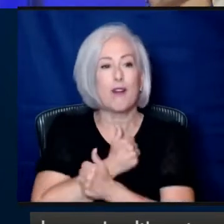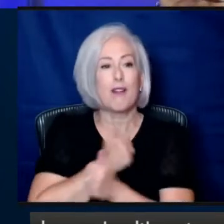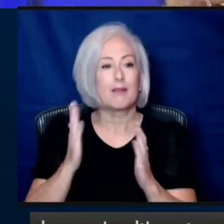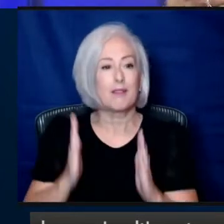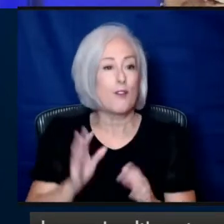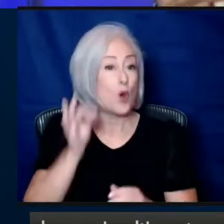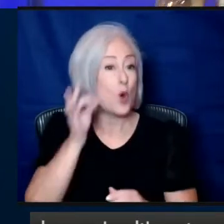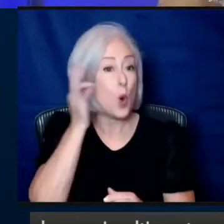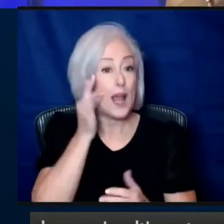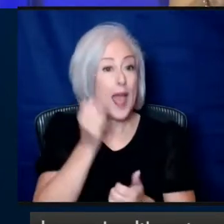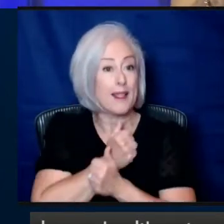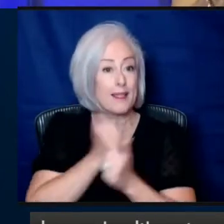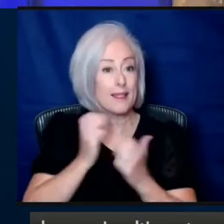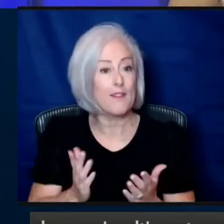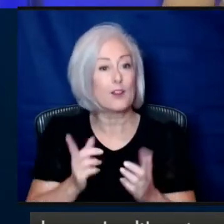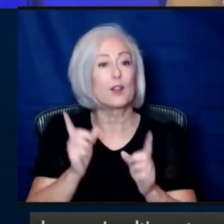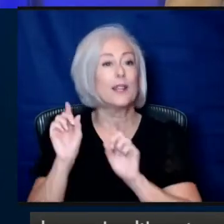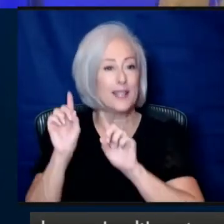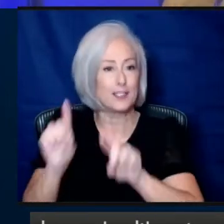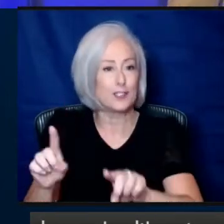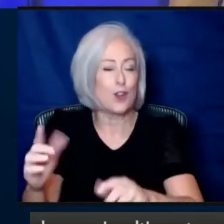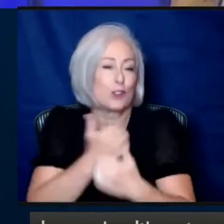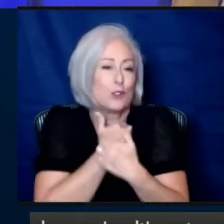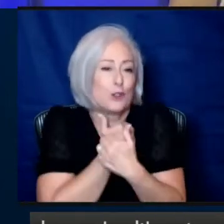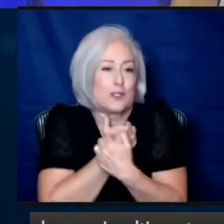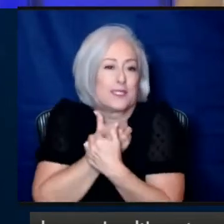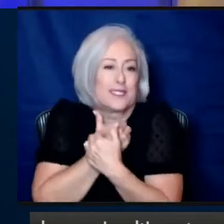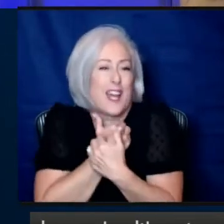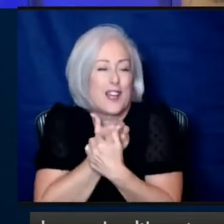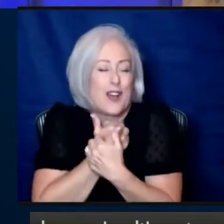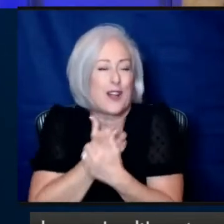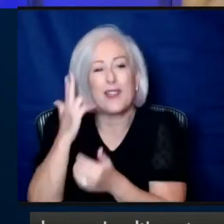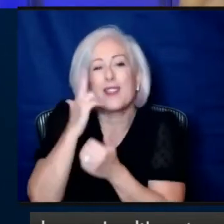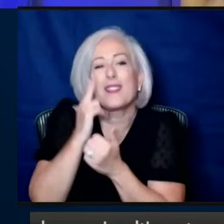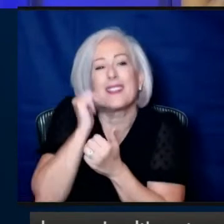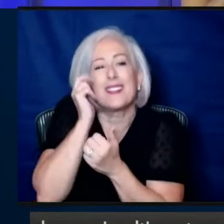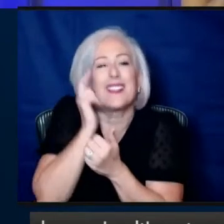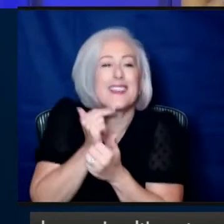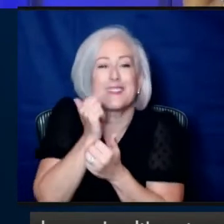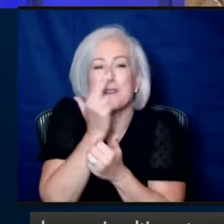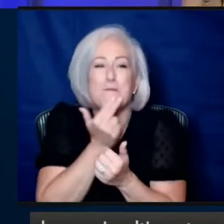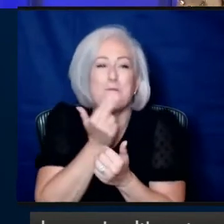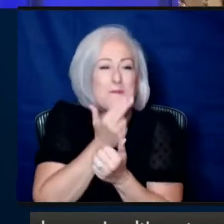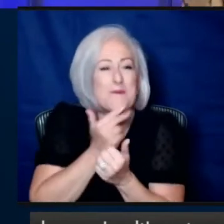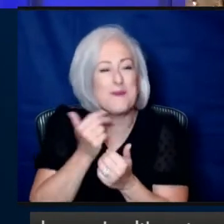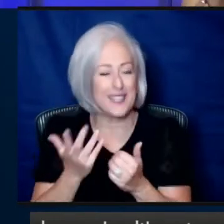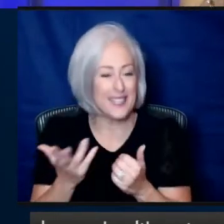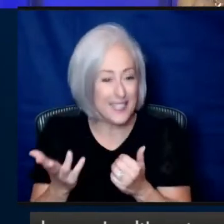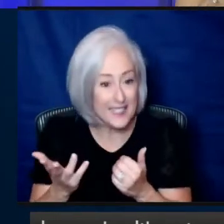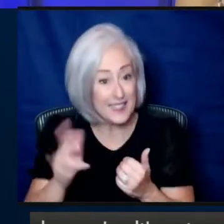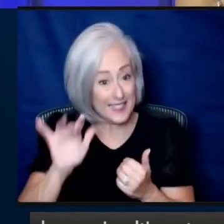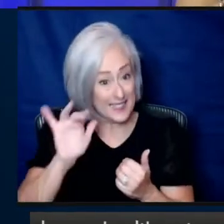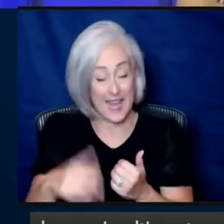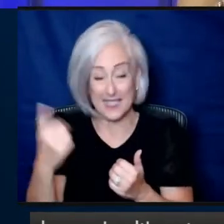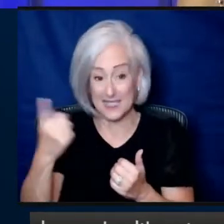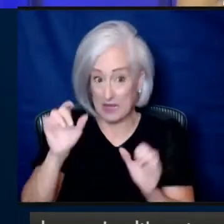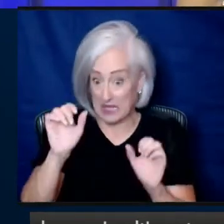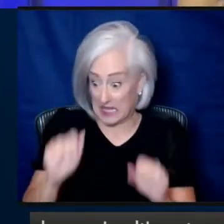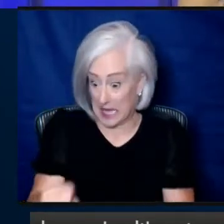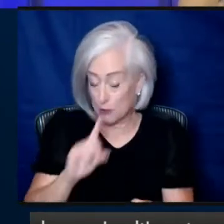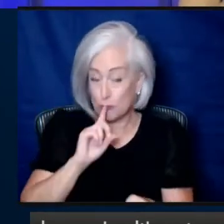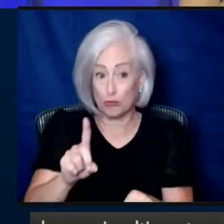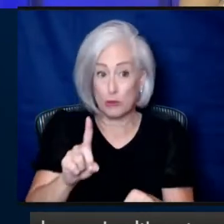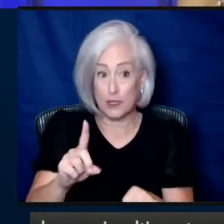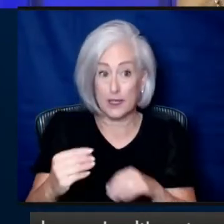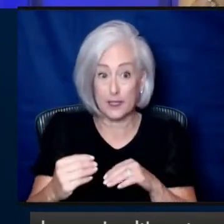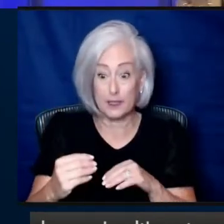gone in for the snuggle, and then they just lick you, and sometimes they get you right in the lips. Is that something that can actually get you that